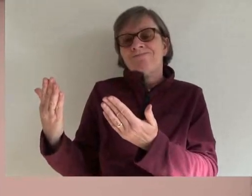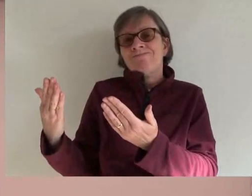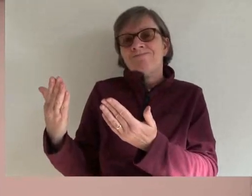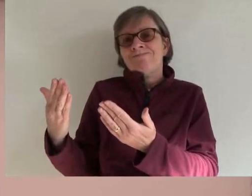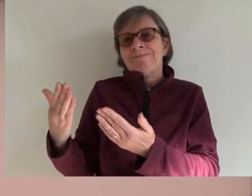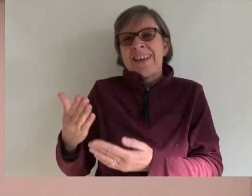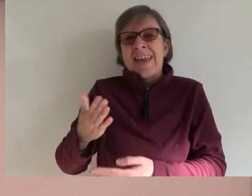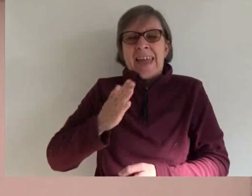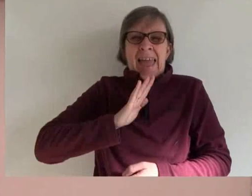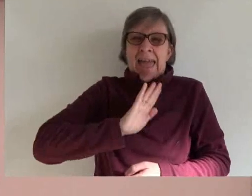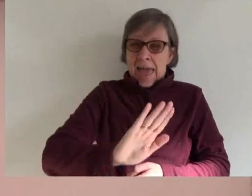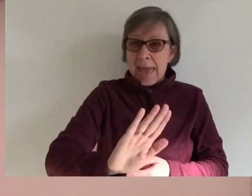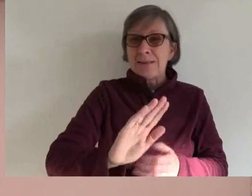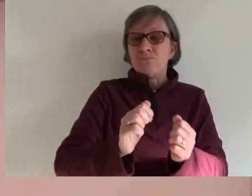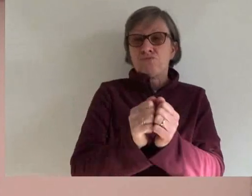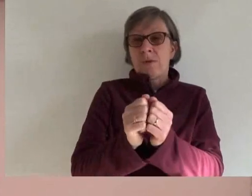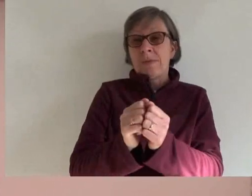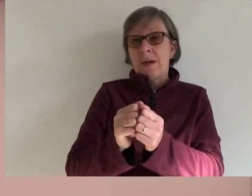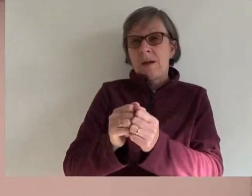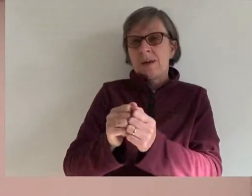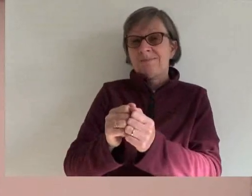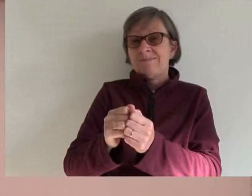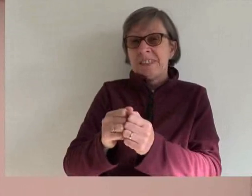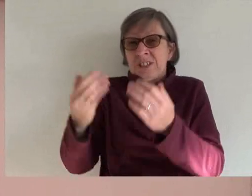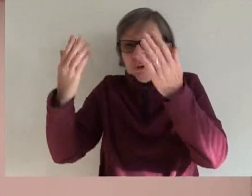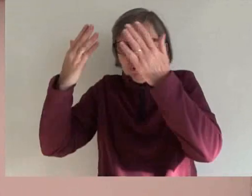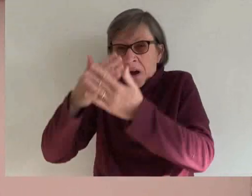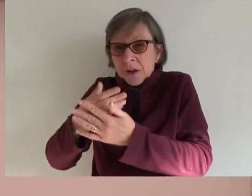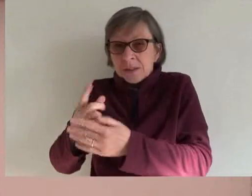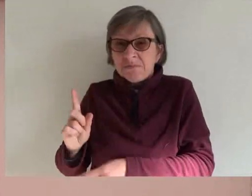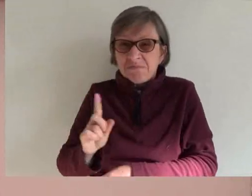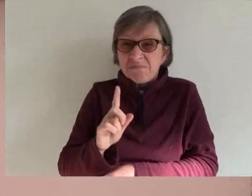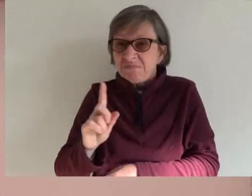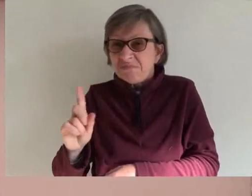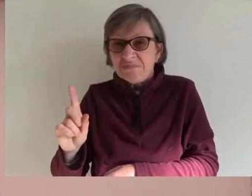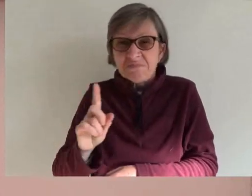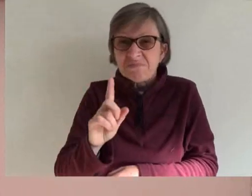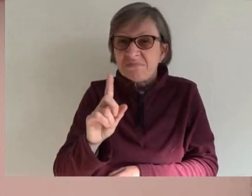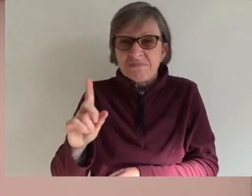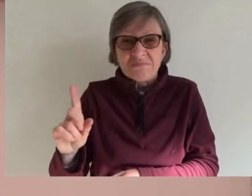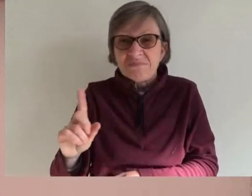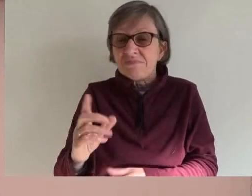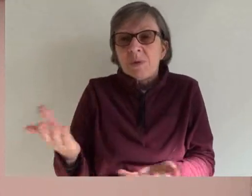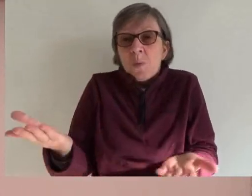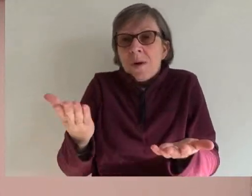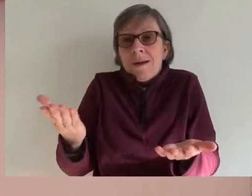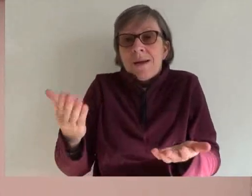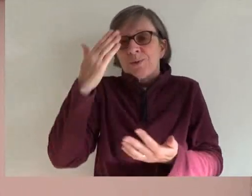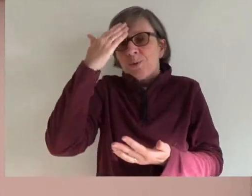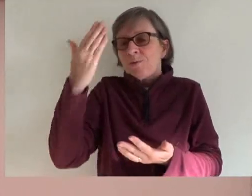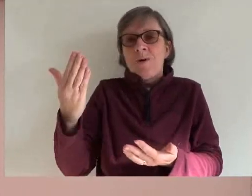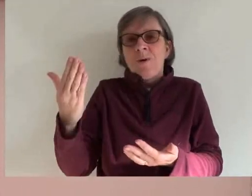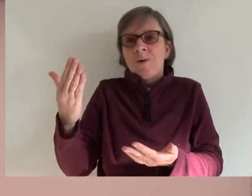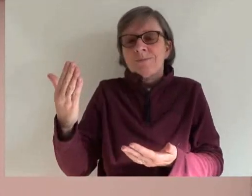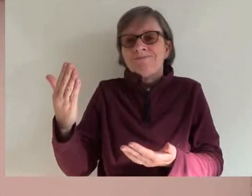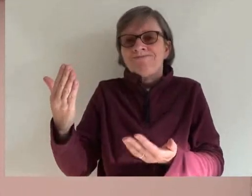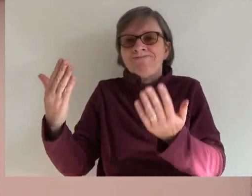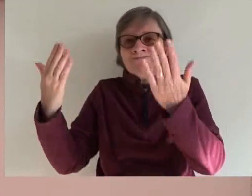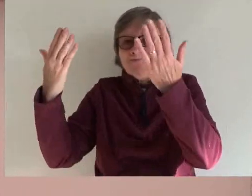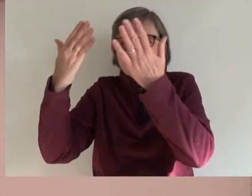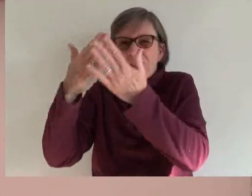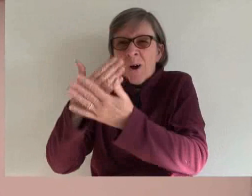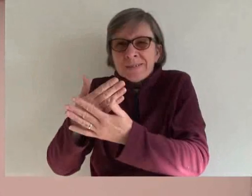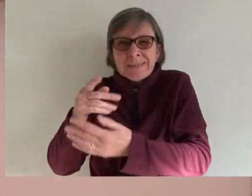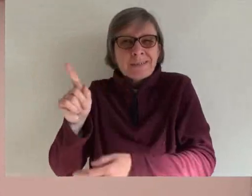brother is in the darkness and walks around in the darkness. He does not know where he is going because the darkness